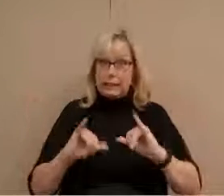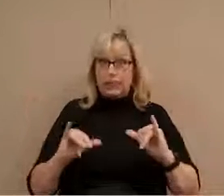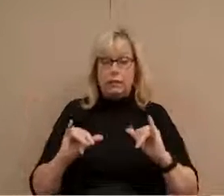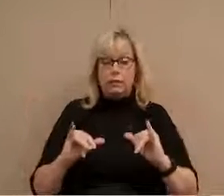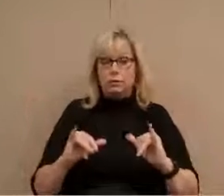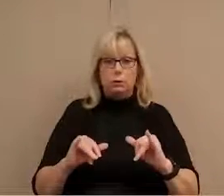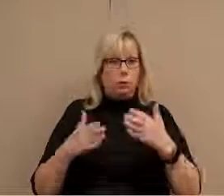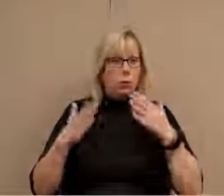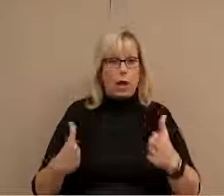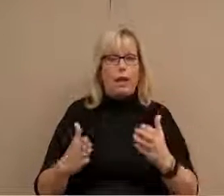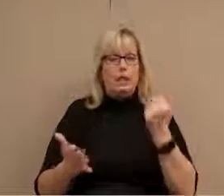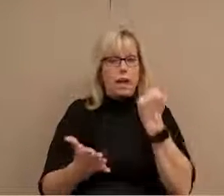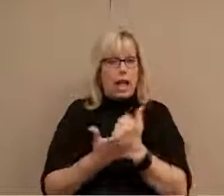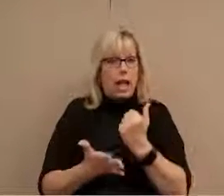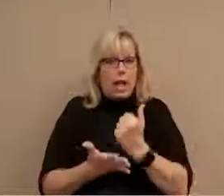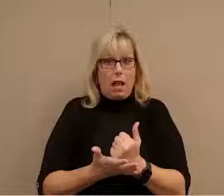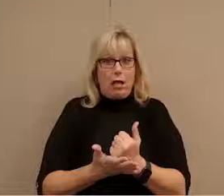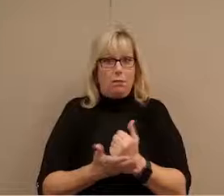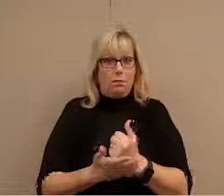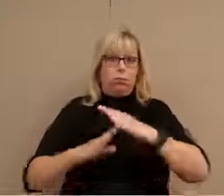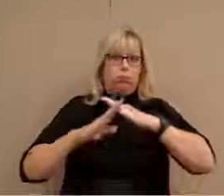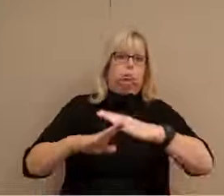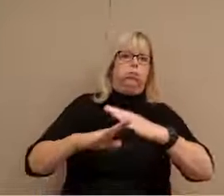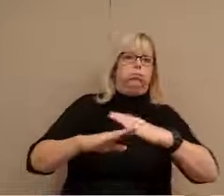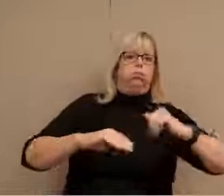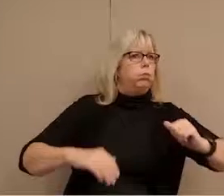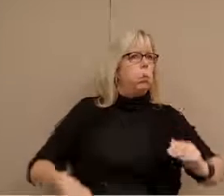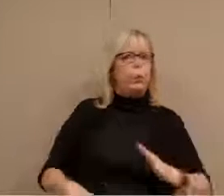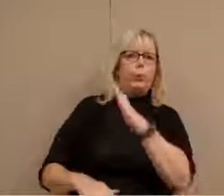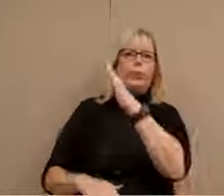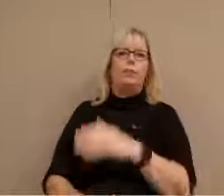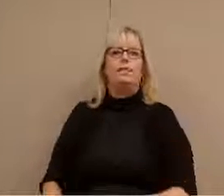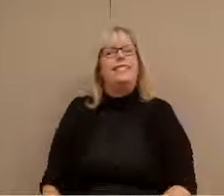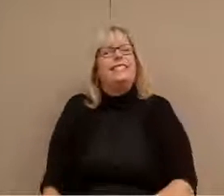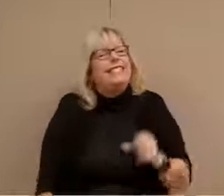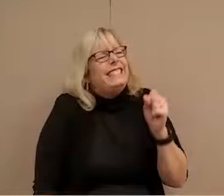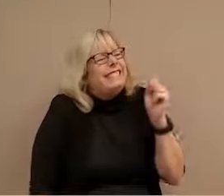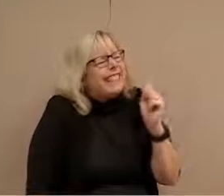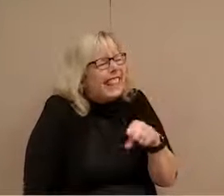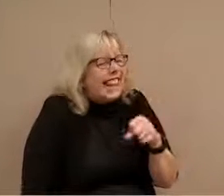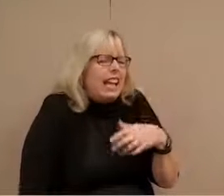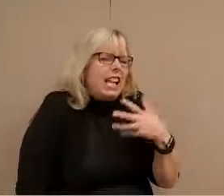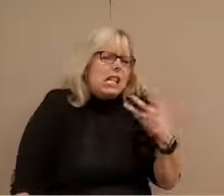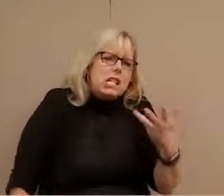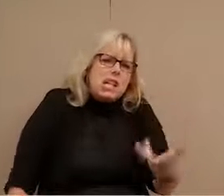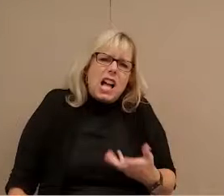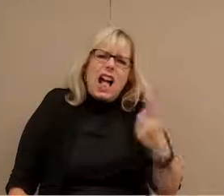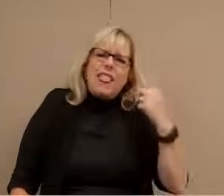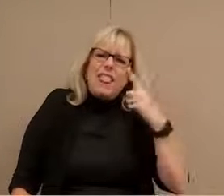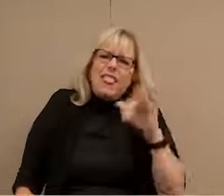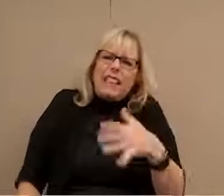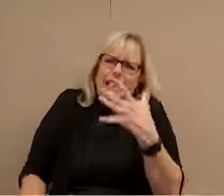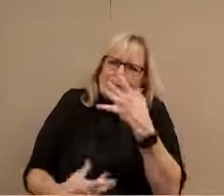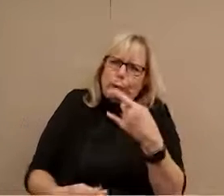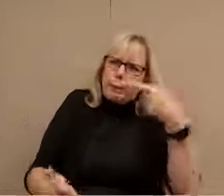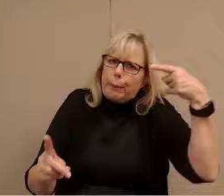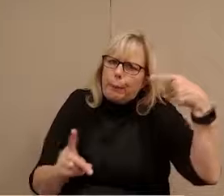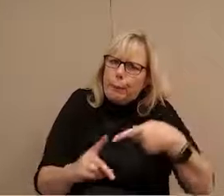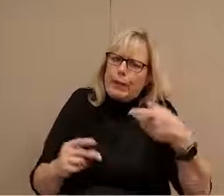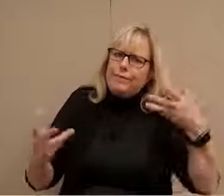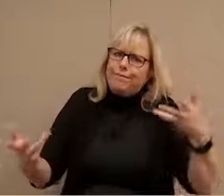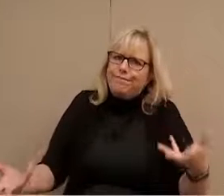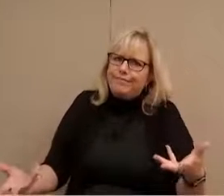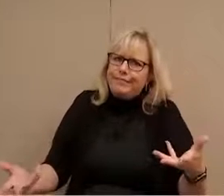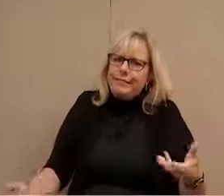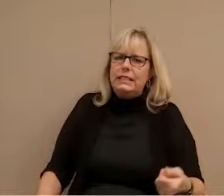to maybe break this trend. Yeah, and I think that's an interesting point